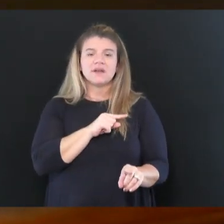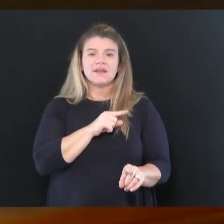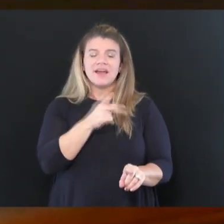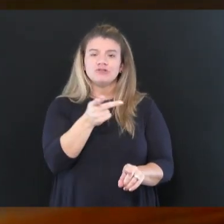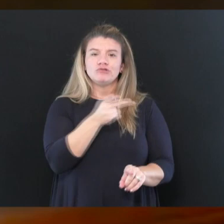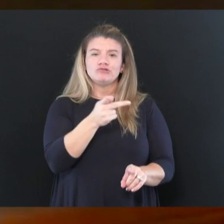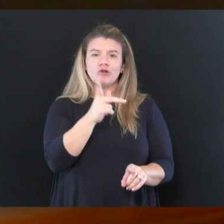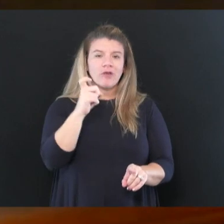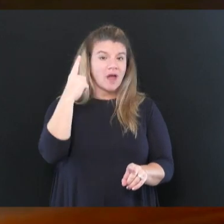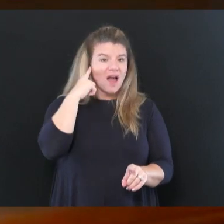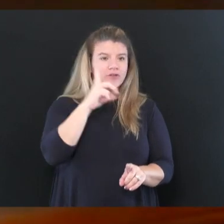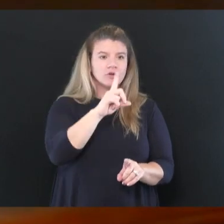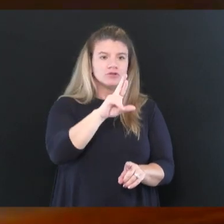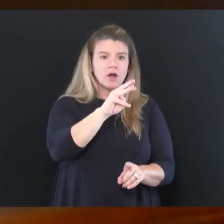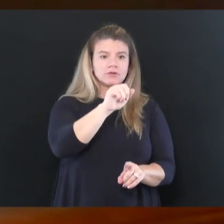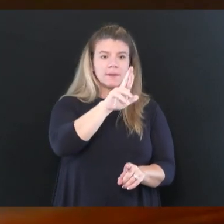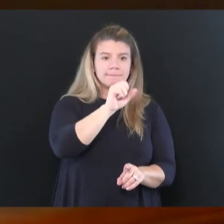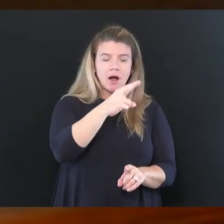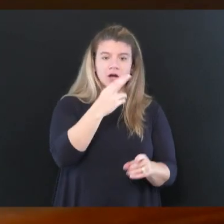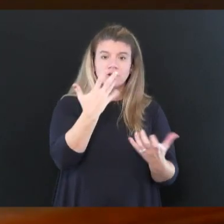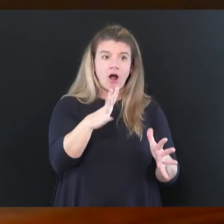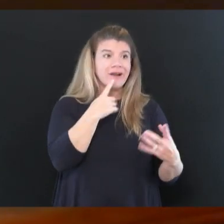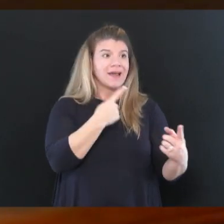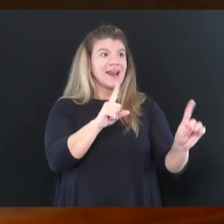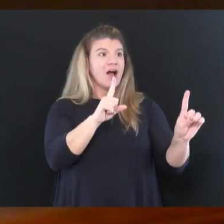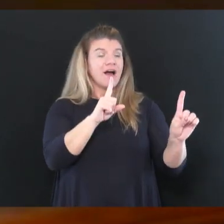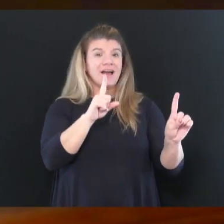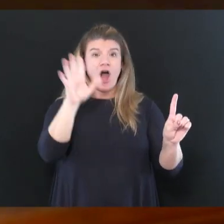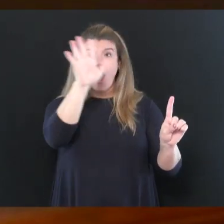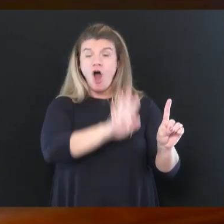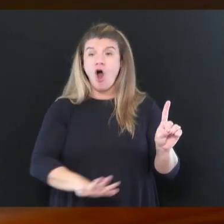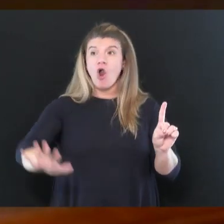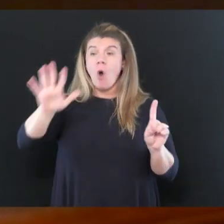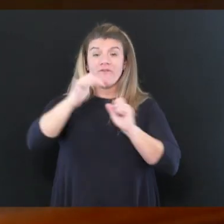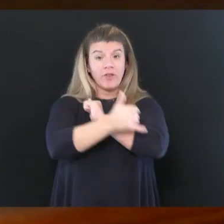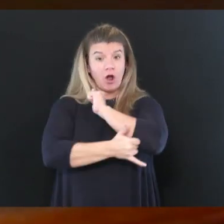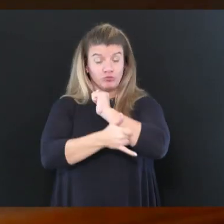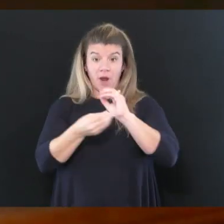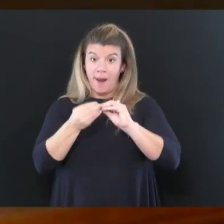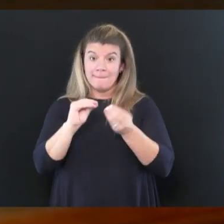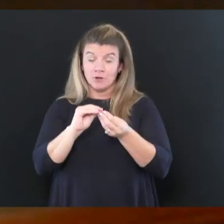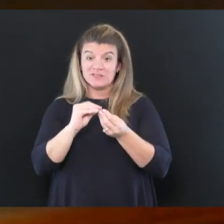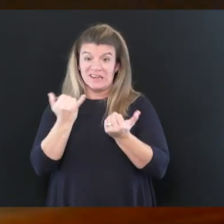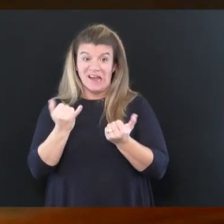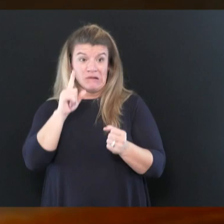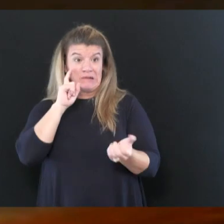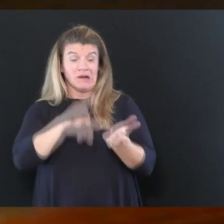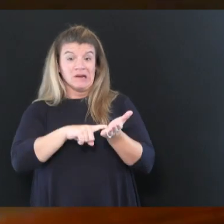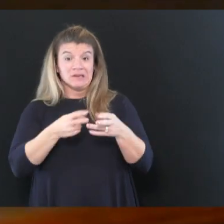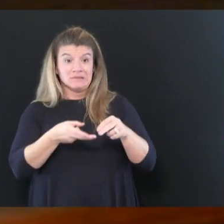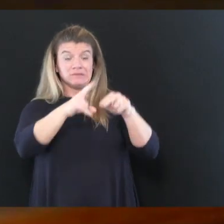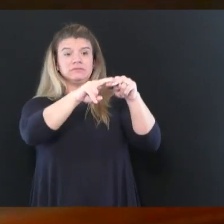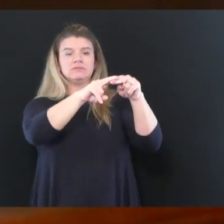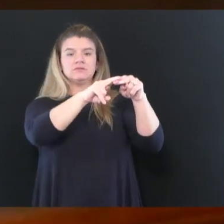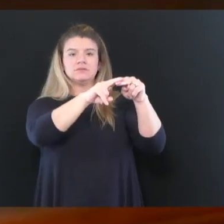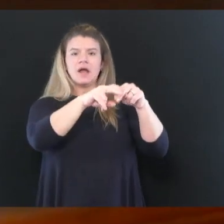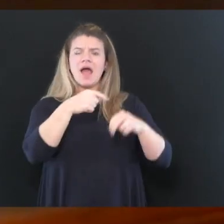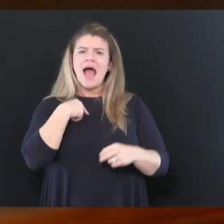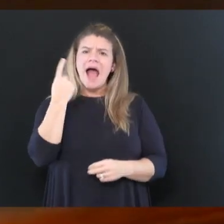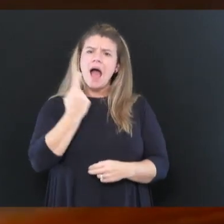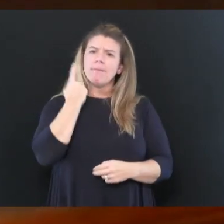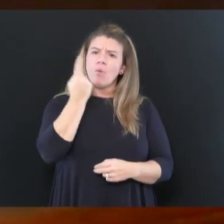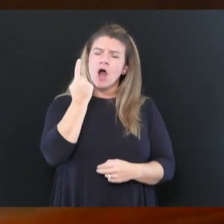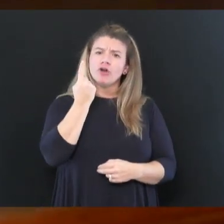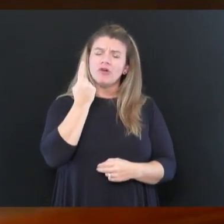about numbers starting to go up across the country. And I wondered if there are still regular calls